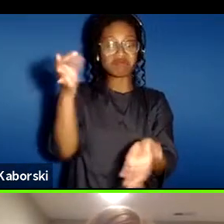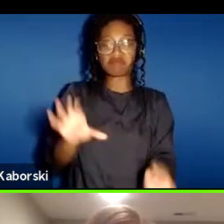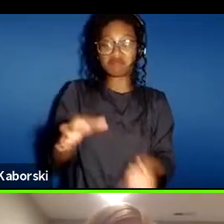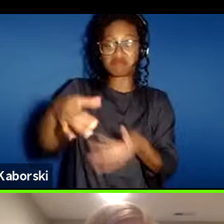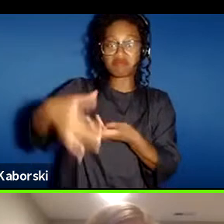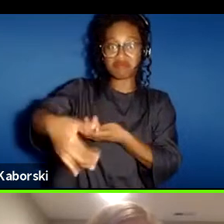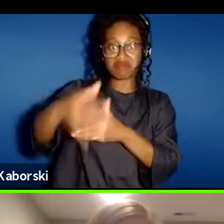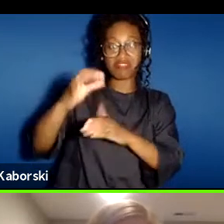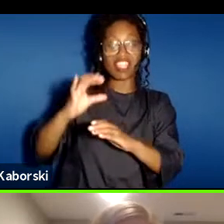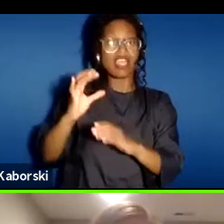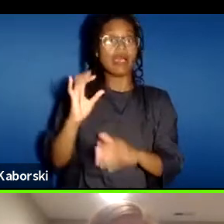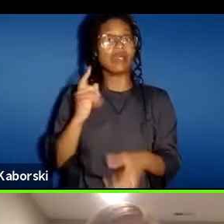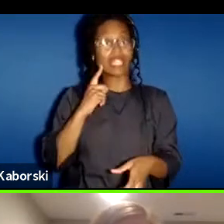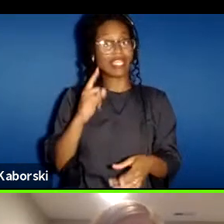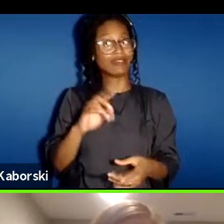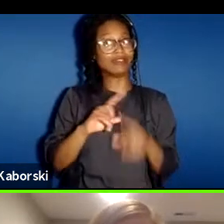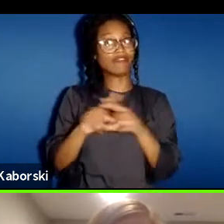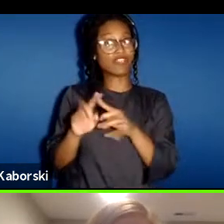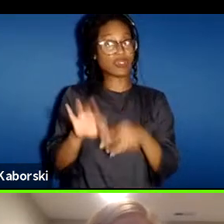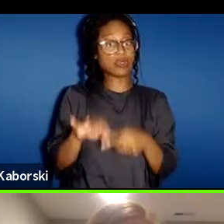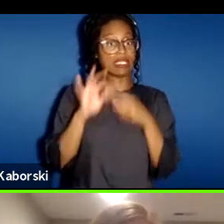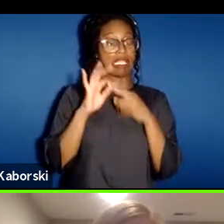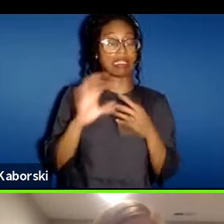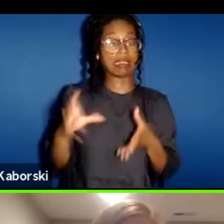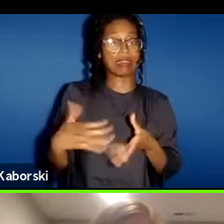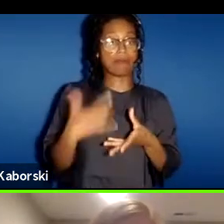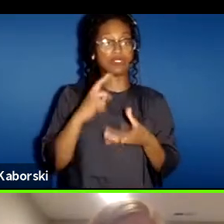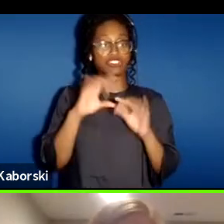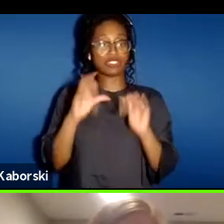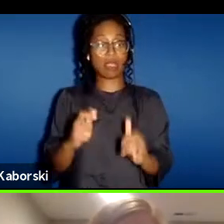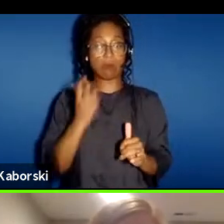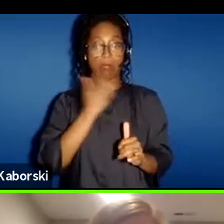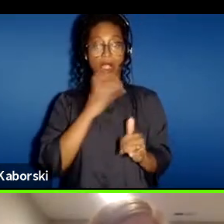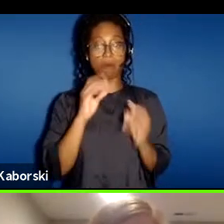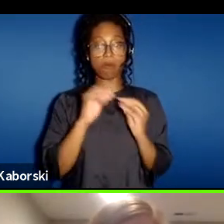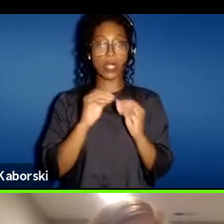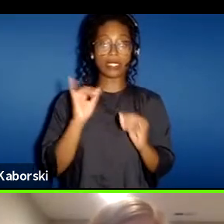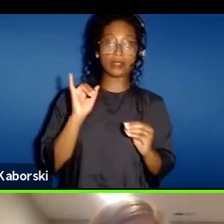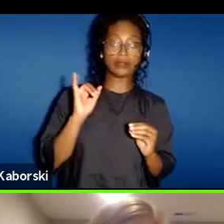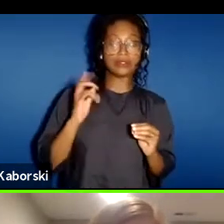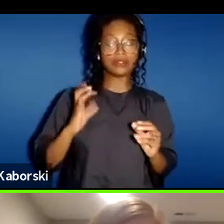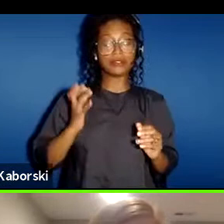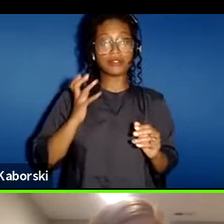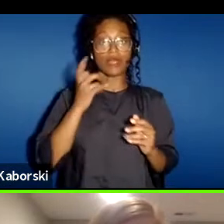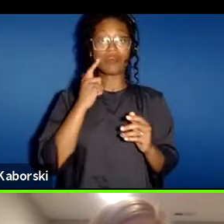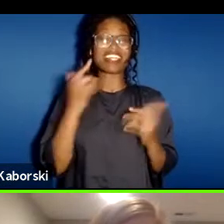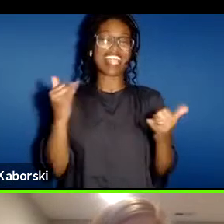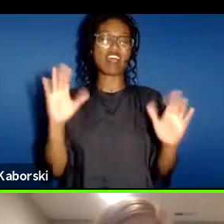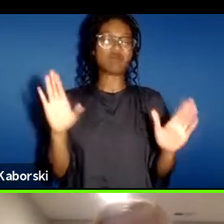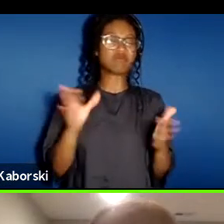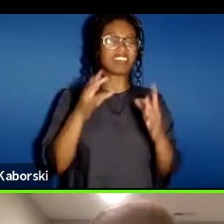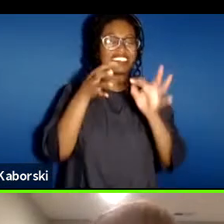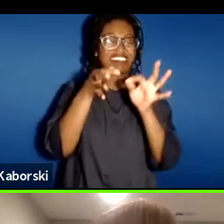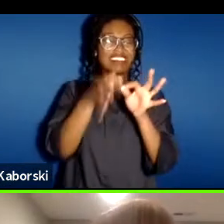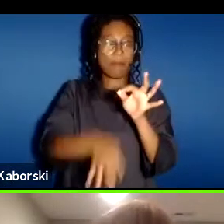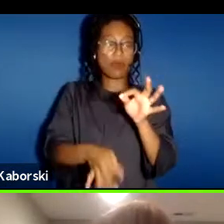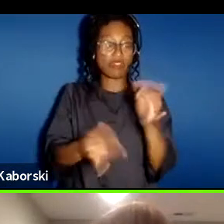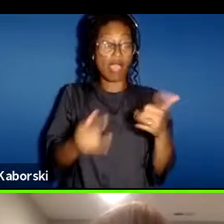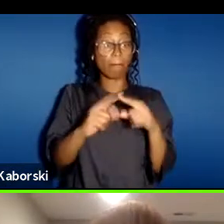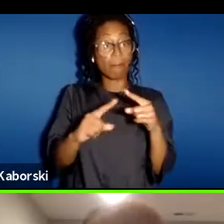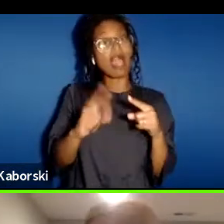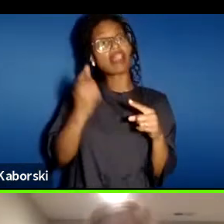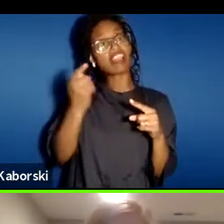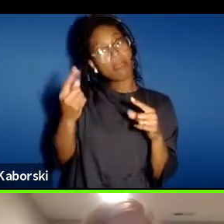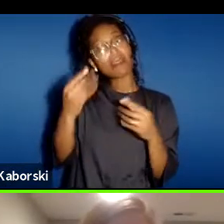such, different, unique and collectible shapes, and now, things getting a little bit more simpler along the family lines. But my team